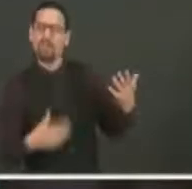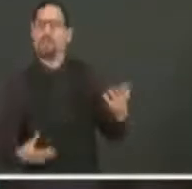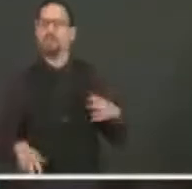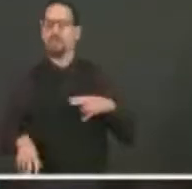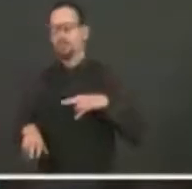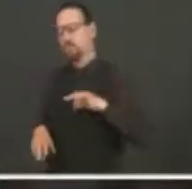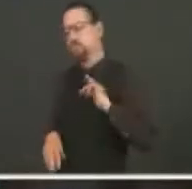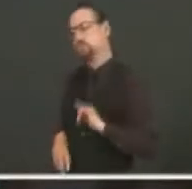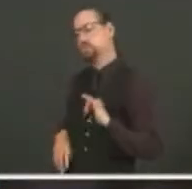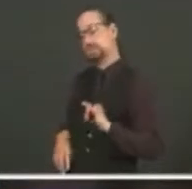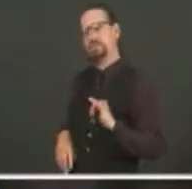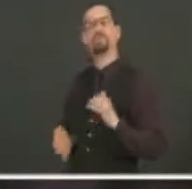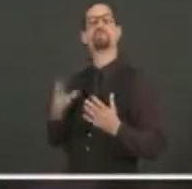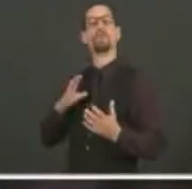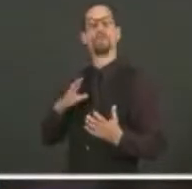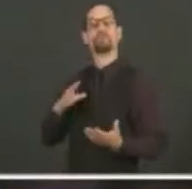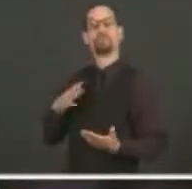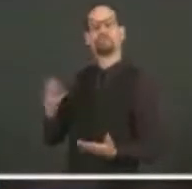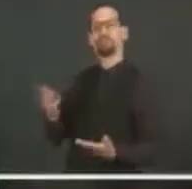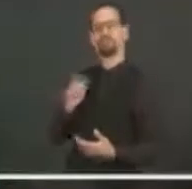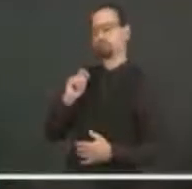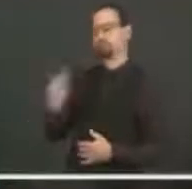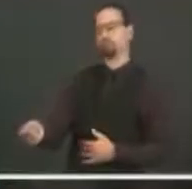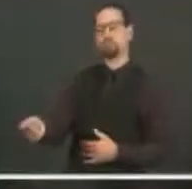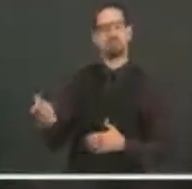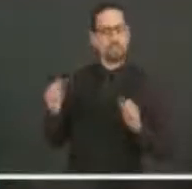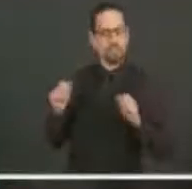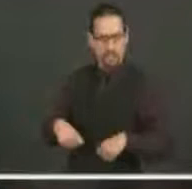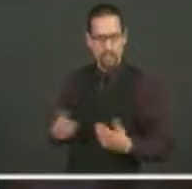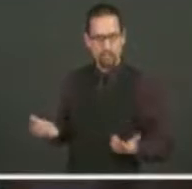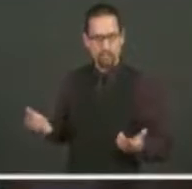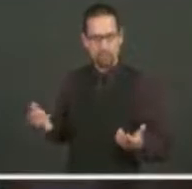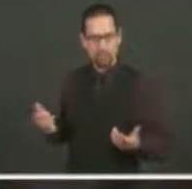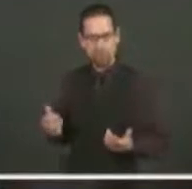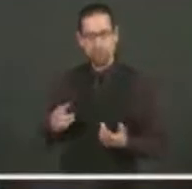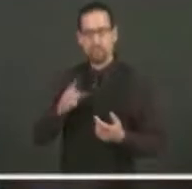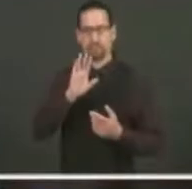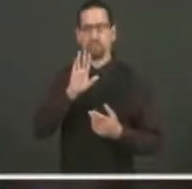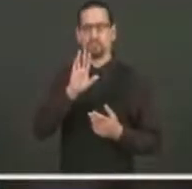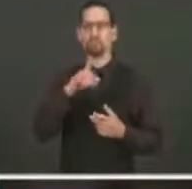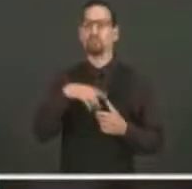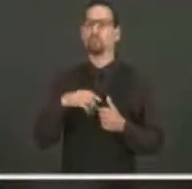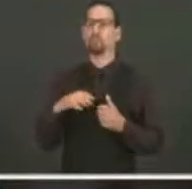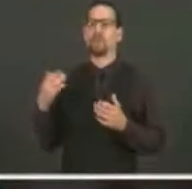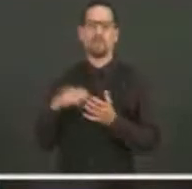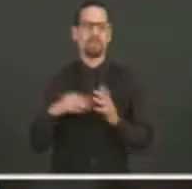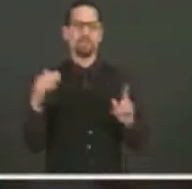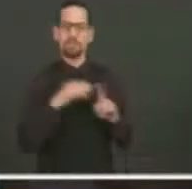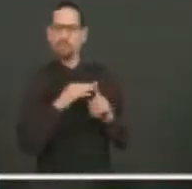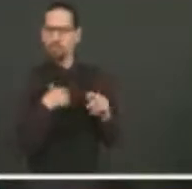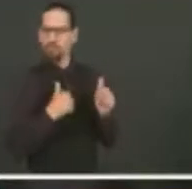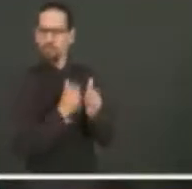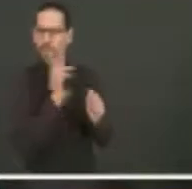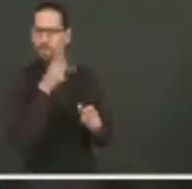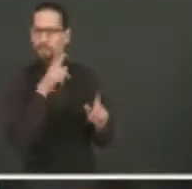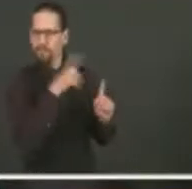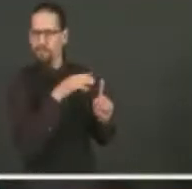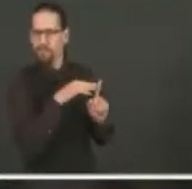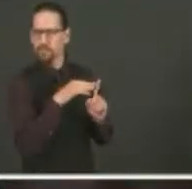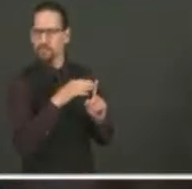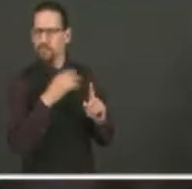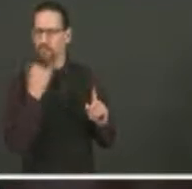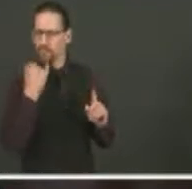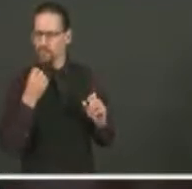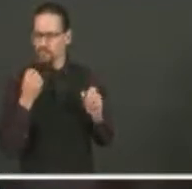they'd be eligible. But we have high unemployment, people have lost their businesses, and essentially a fund of $3 million